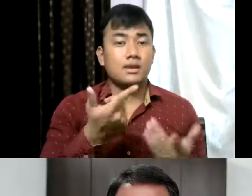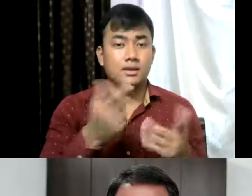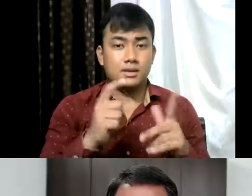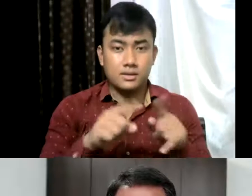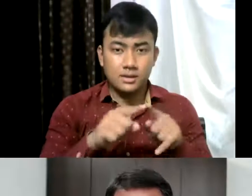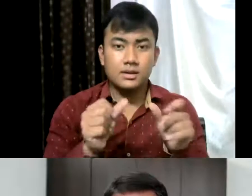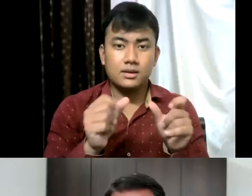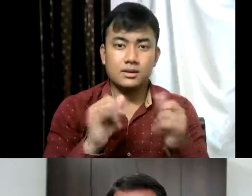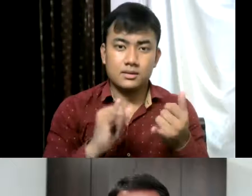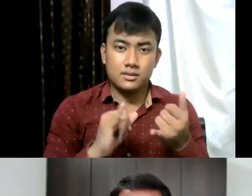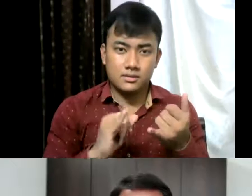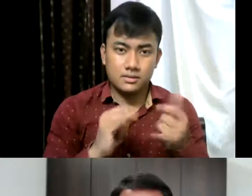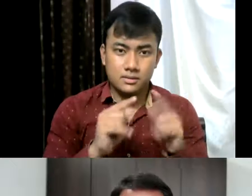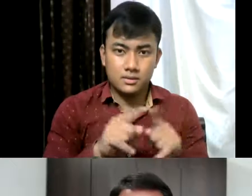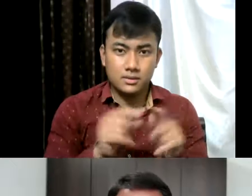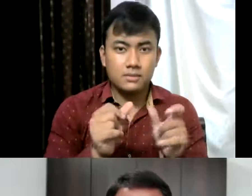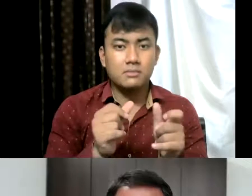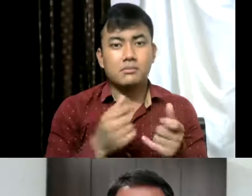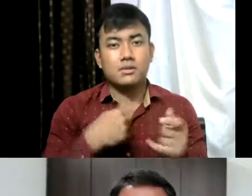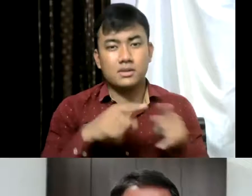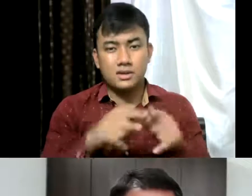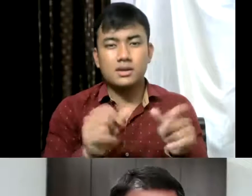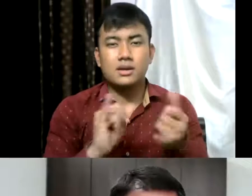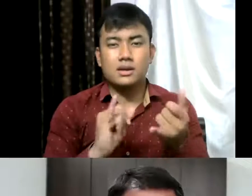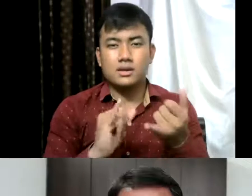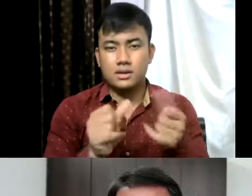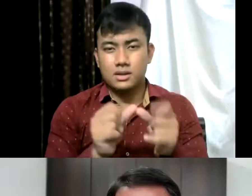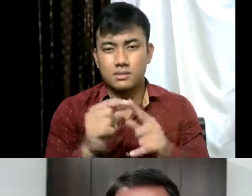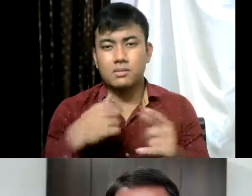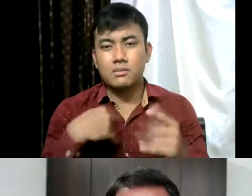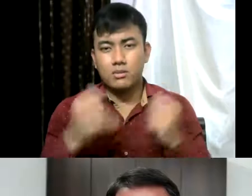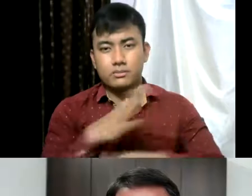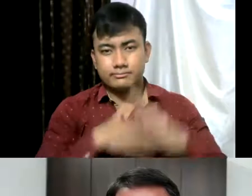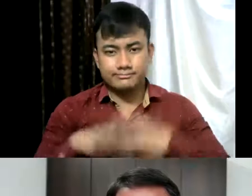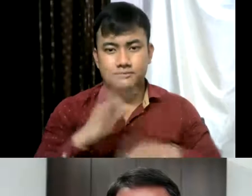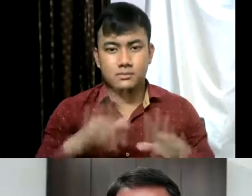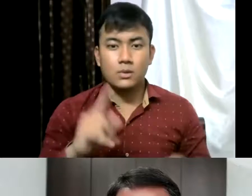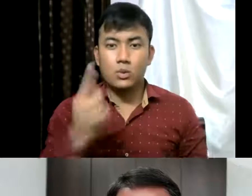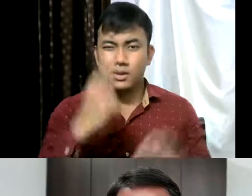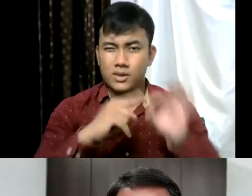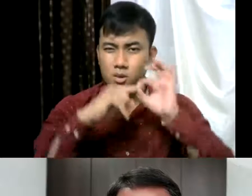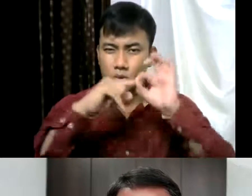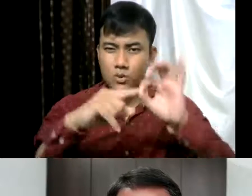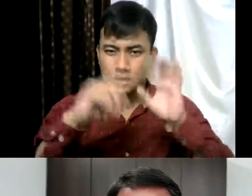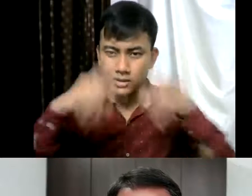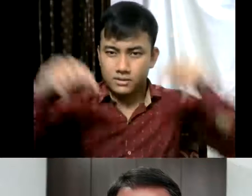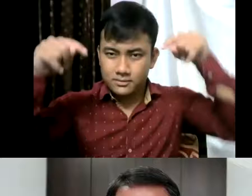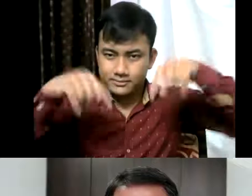design. Yeah, we have one question in the Q&A,